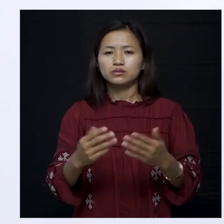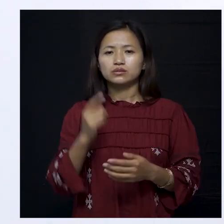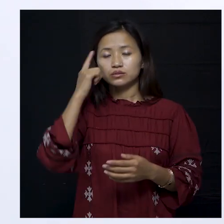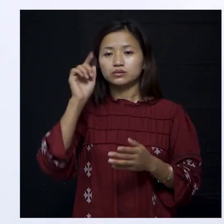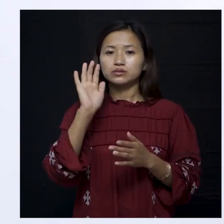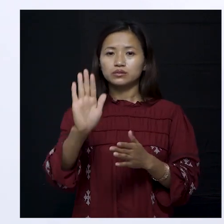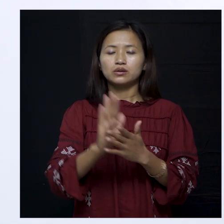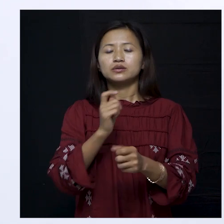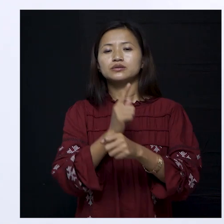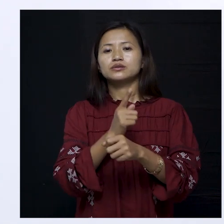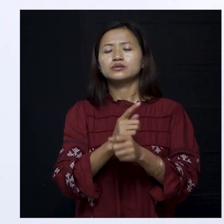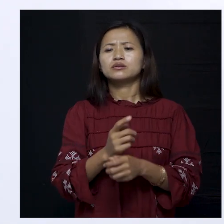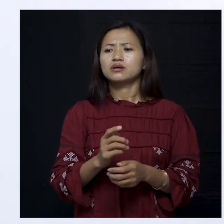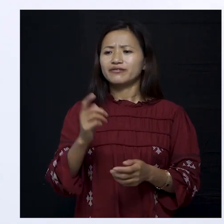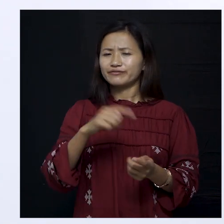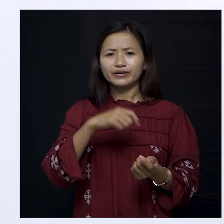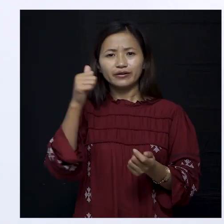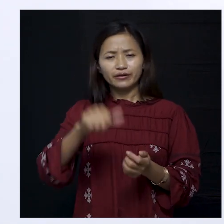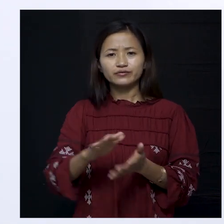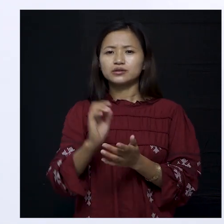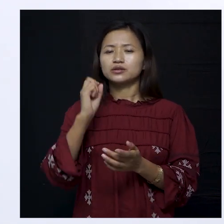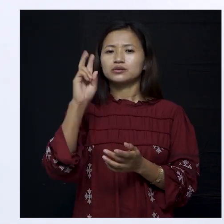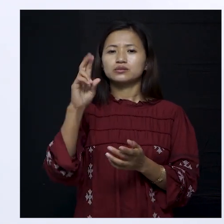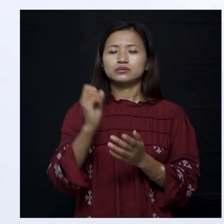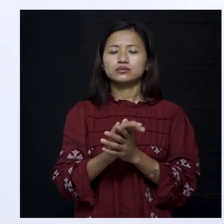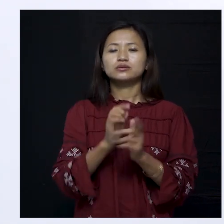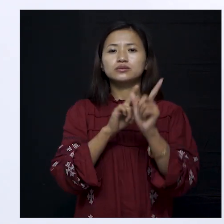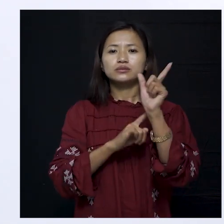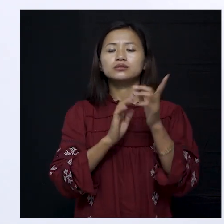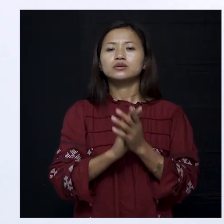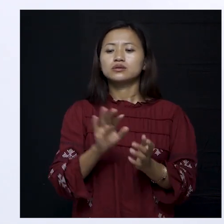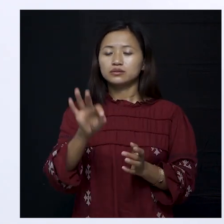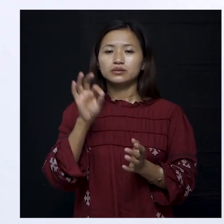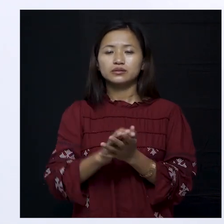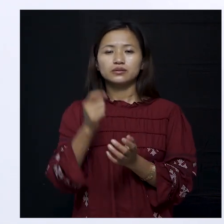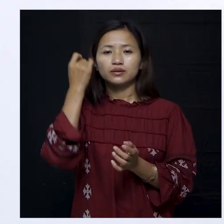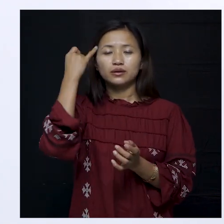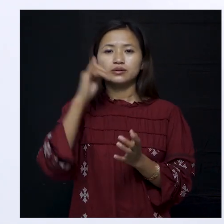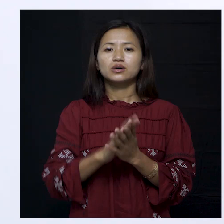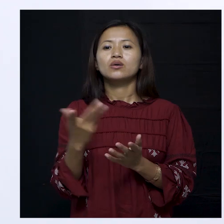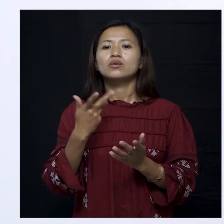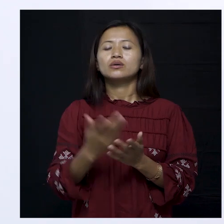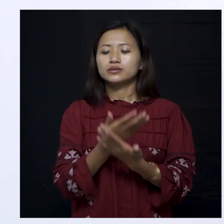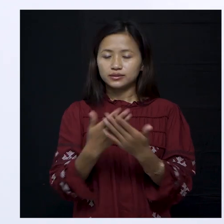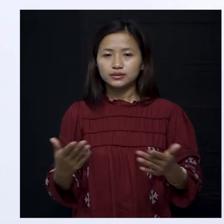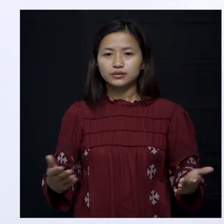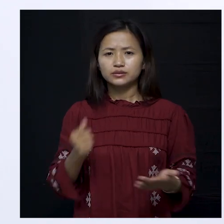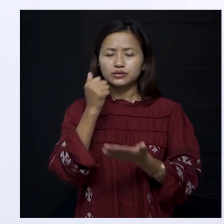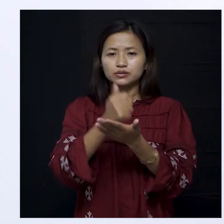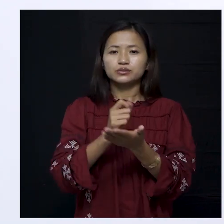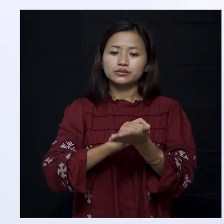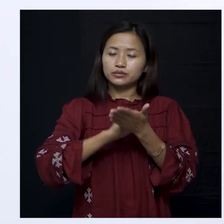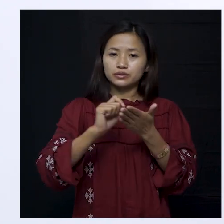who is retiring after serving for 20 years. So in that case, you get the idea of what are the things that you should be